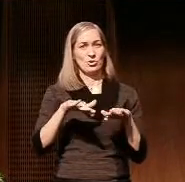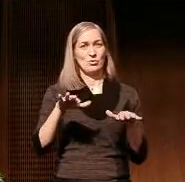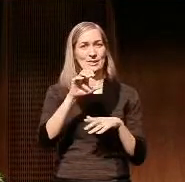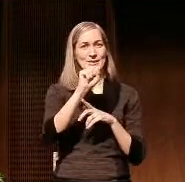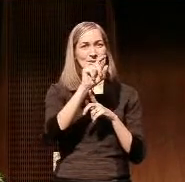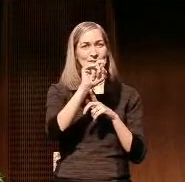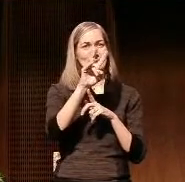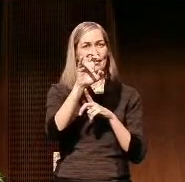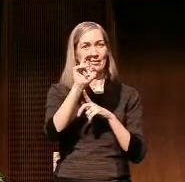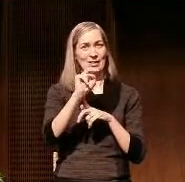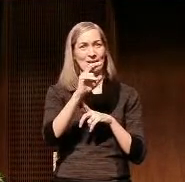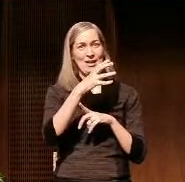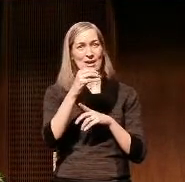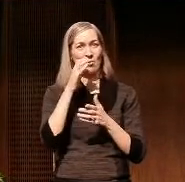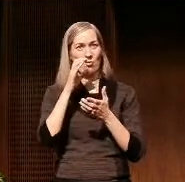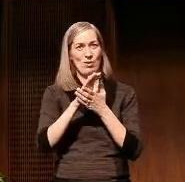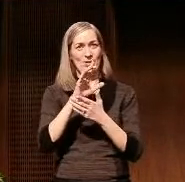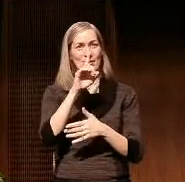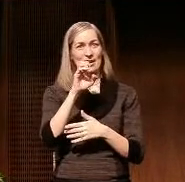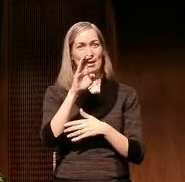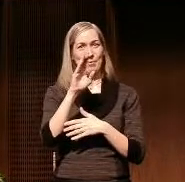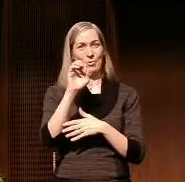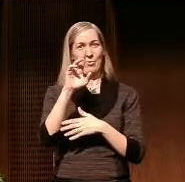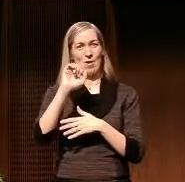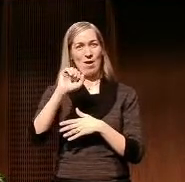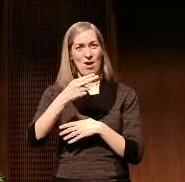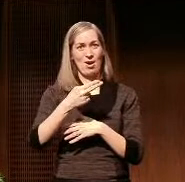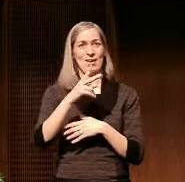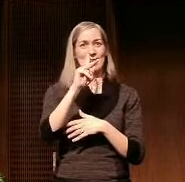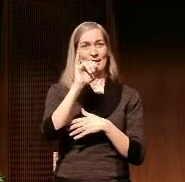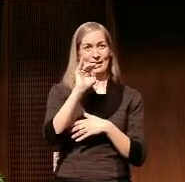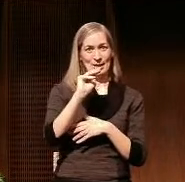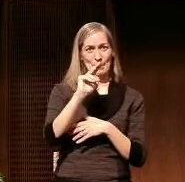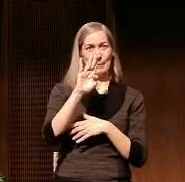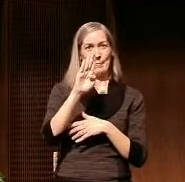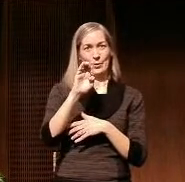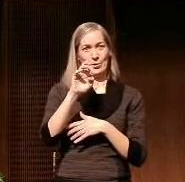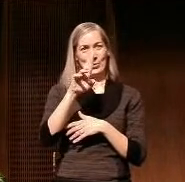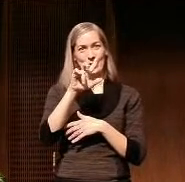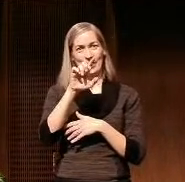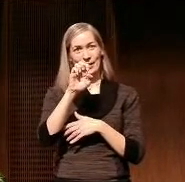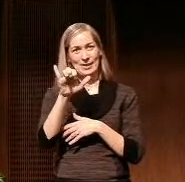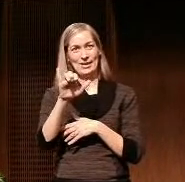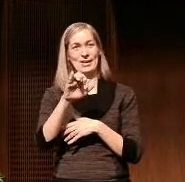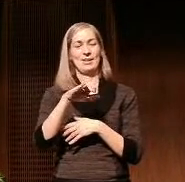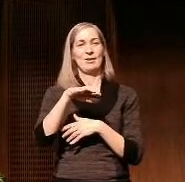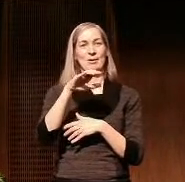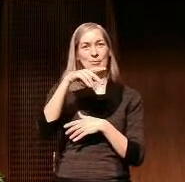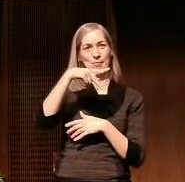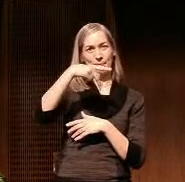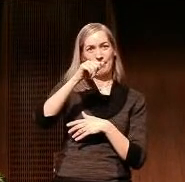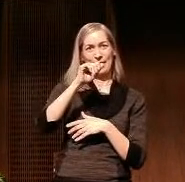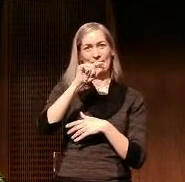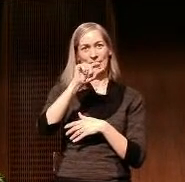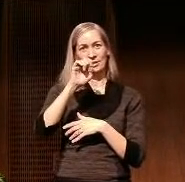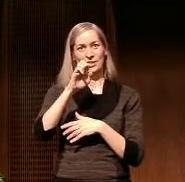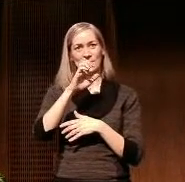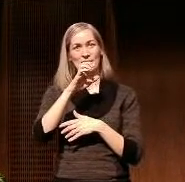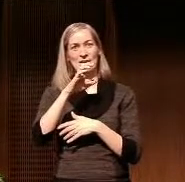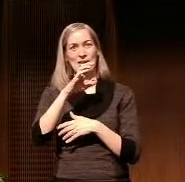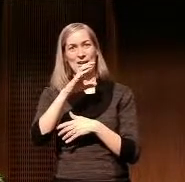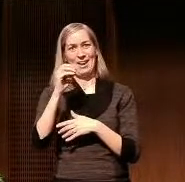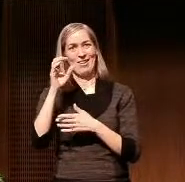Yocham, and his wife, Deborah, Kimberly Johnson, Paige Baldridge, and husband,